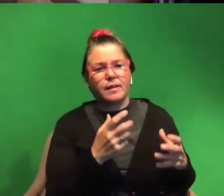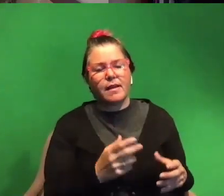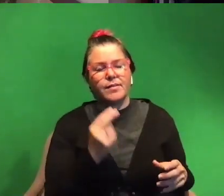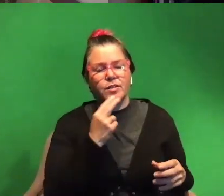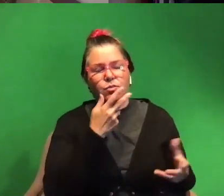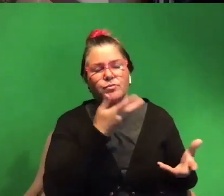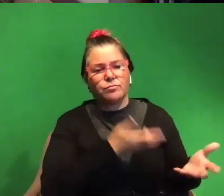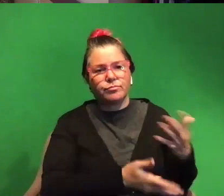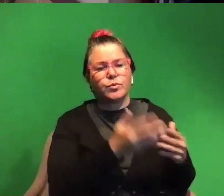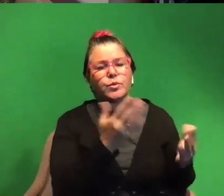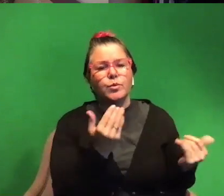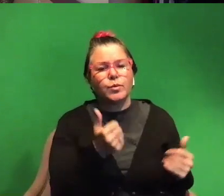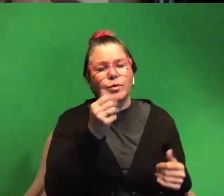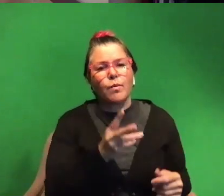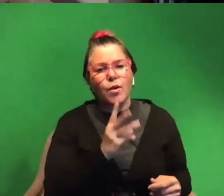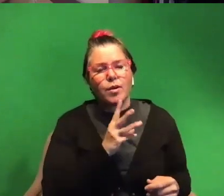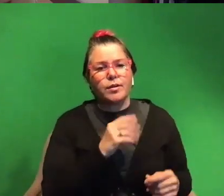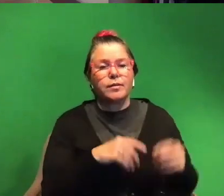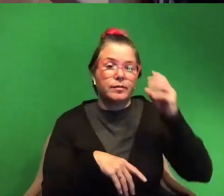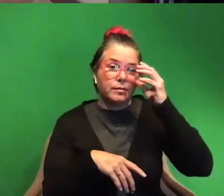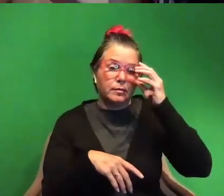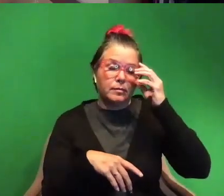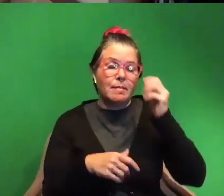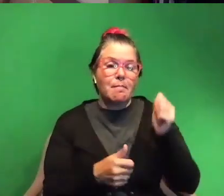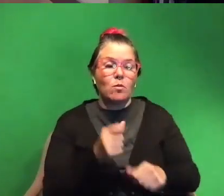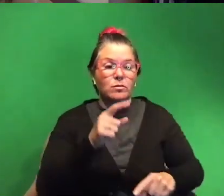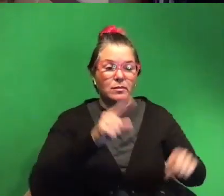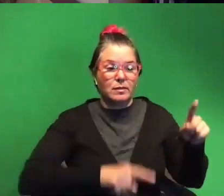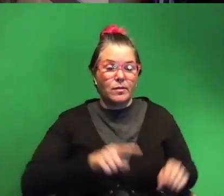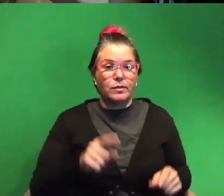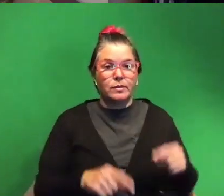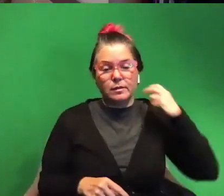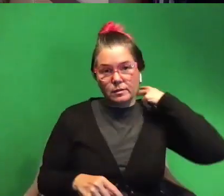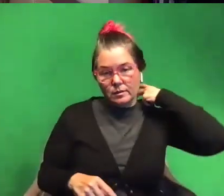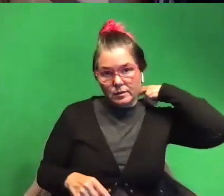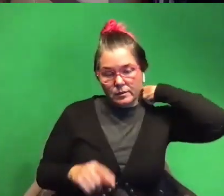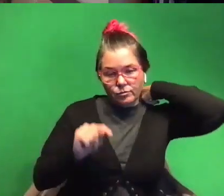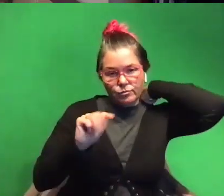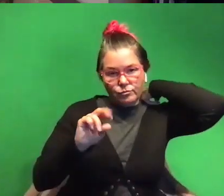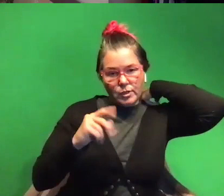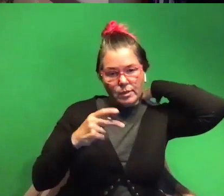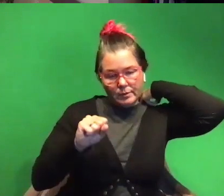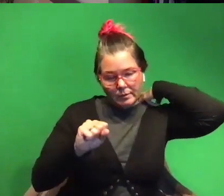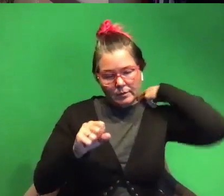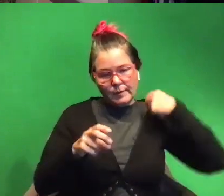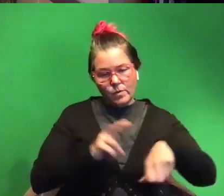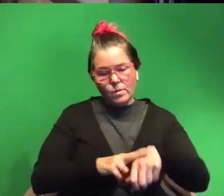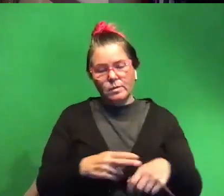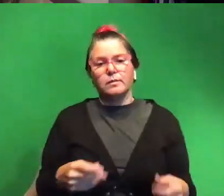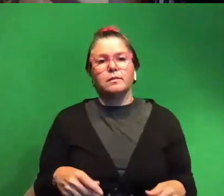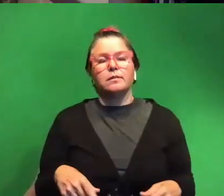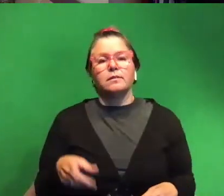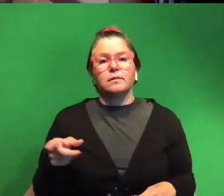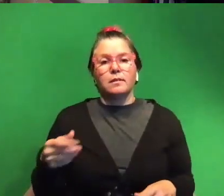there, cooler waters. The greatest diversity is going to be in the tropics, obviously, because there we